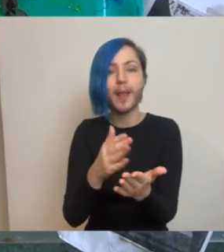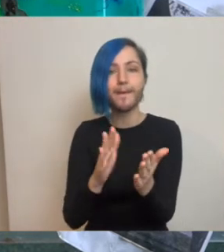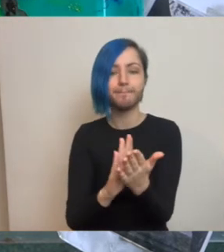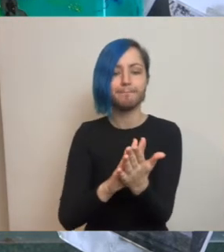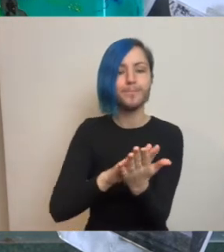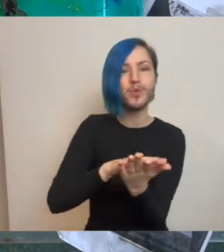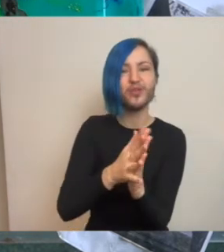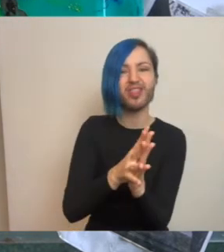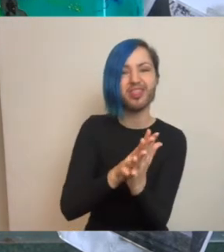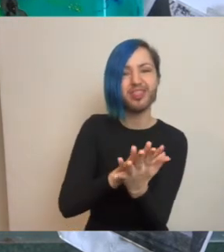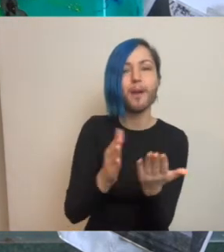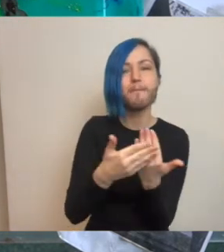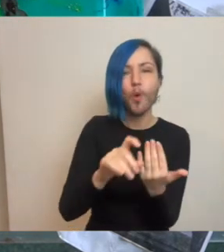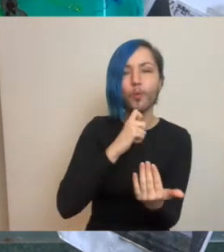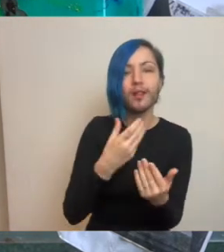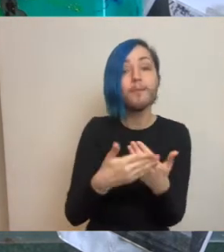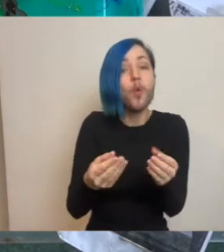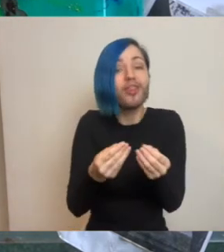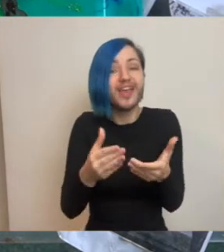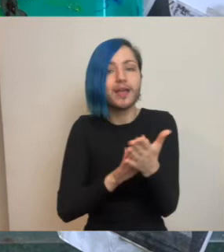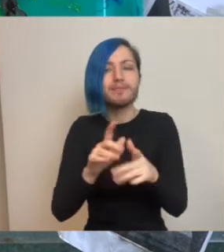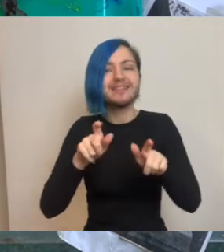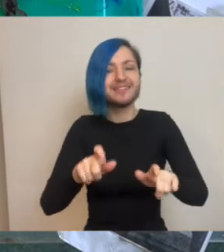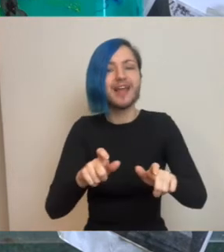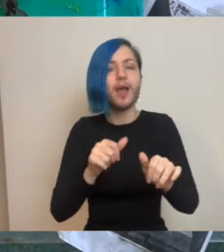you put your paper over it.